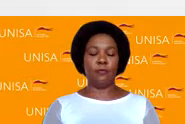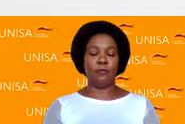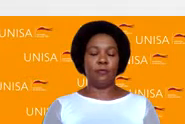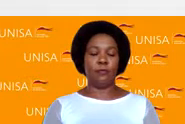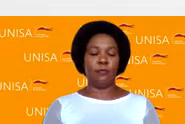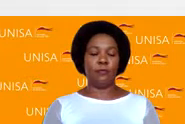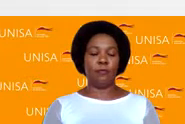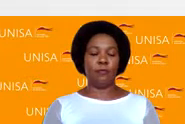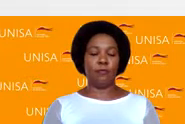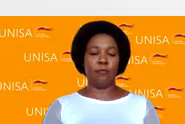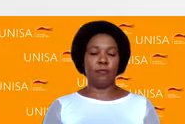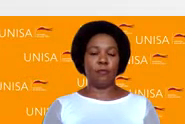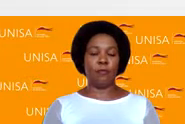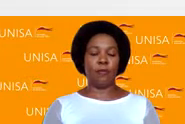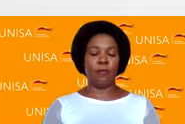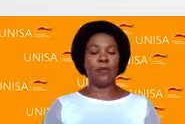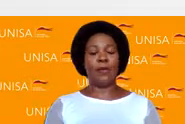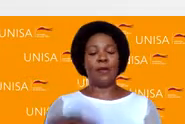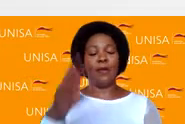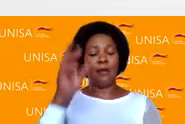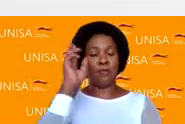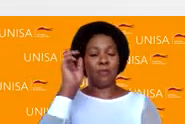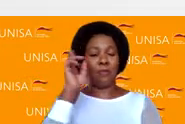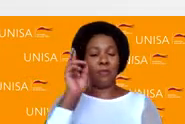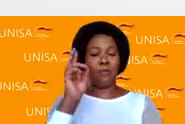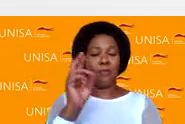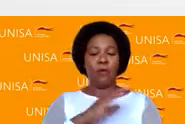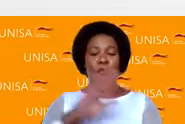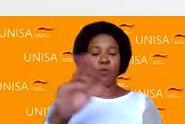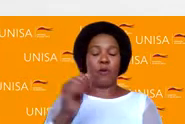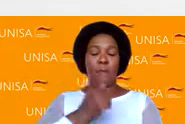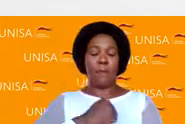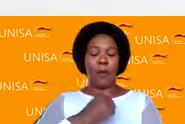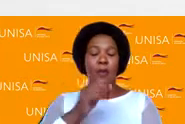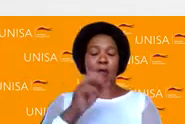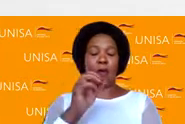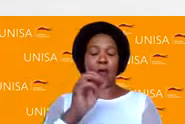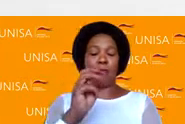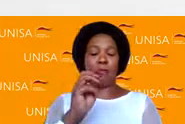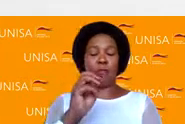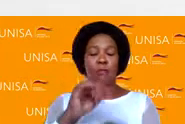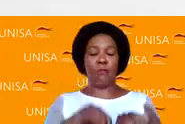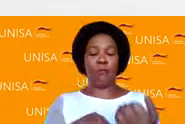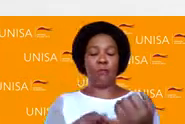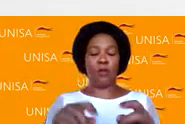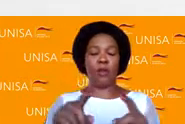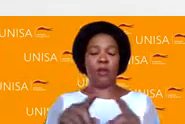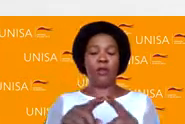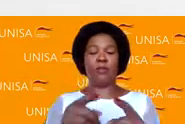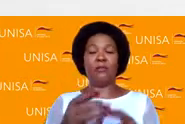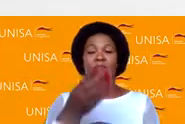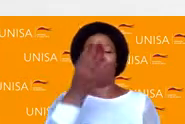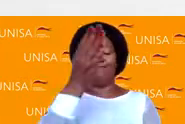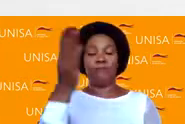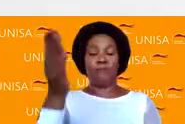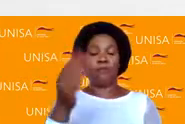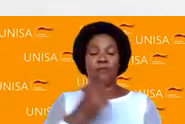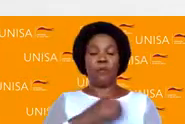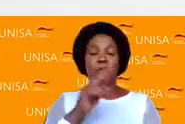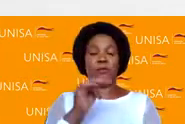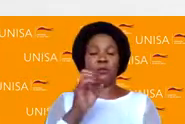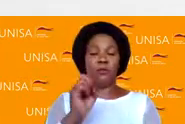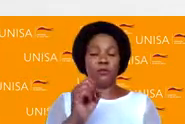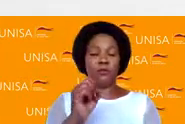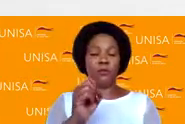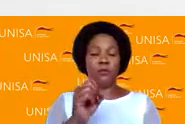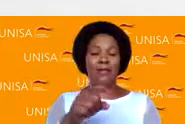Background line. So just remember, it's not myModules as it's listed on myUnisa. For some reason, they made